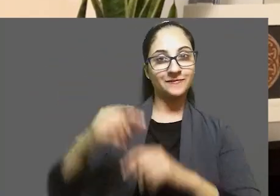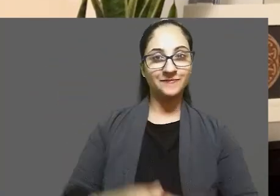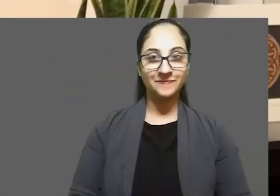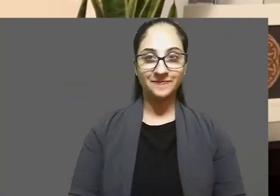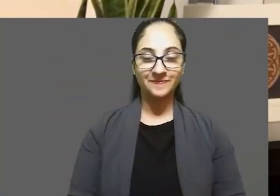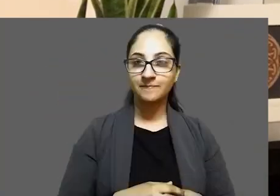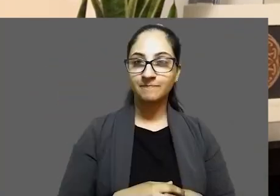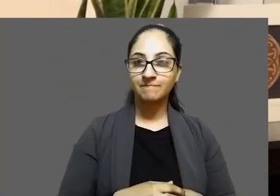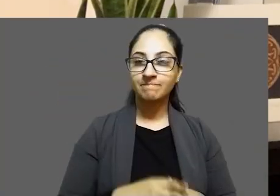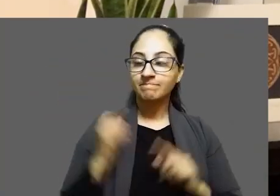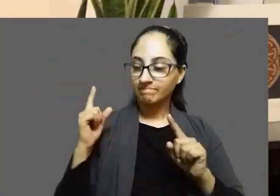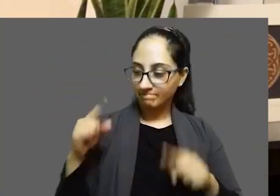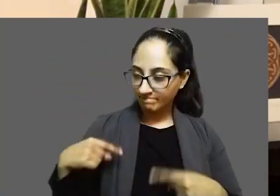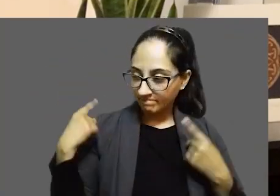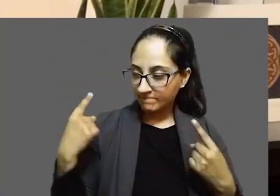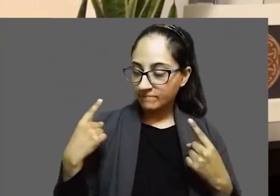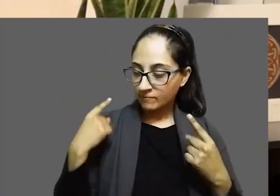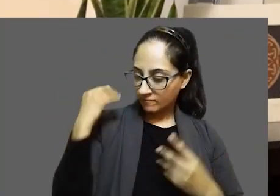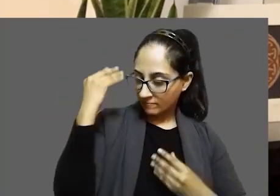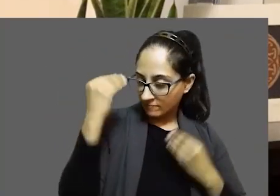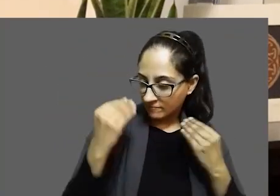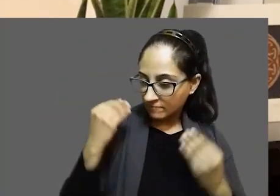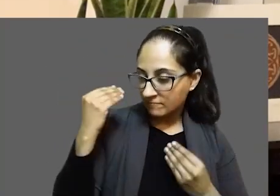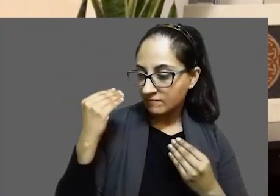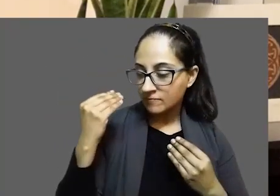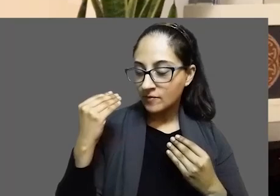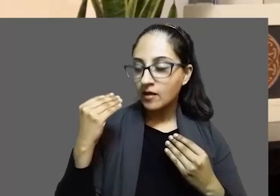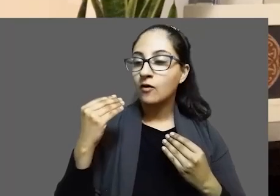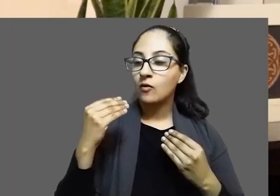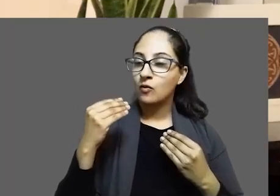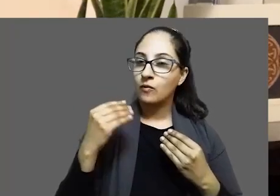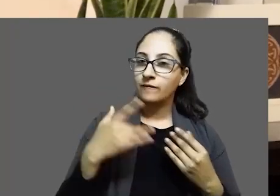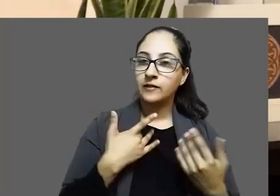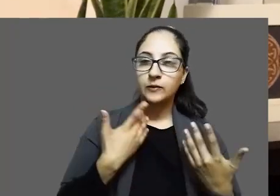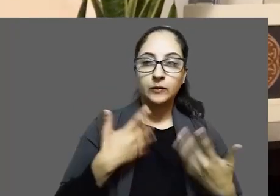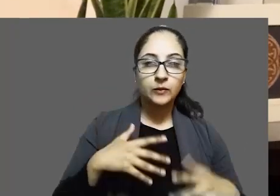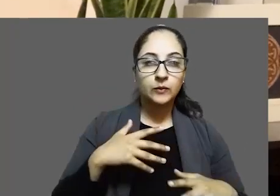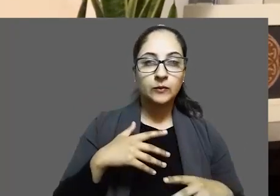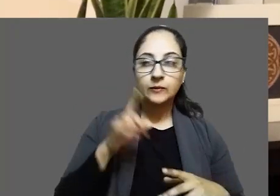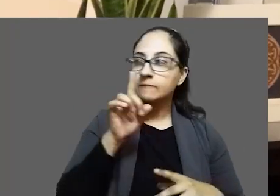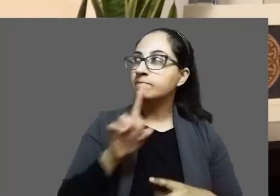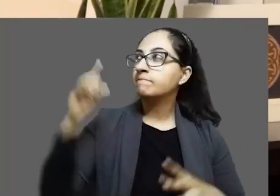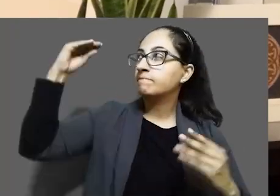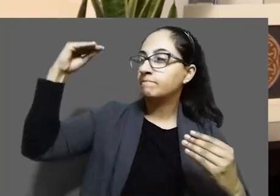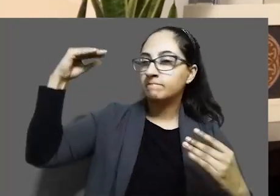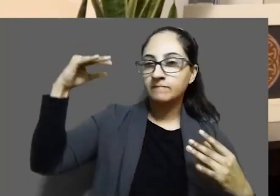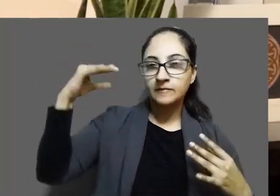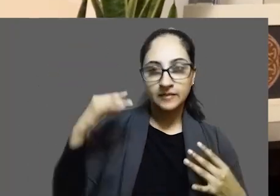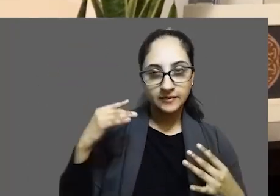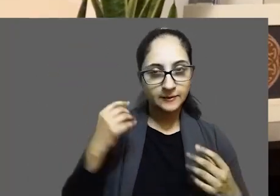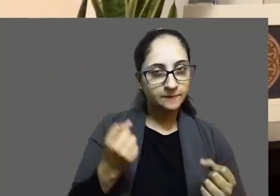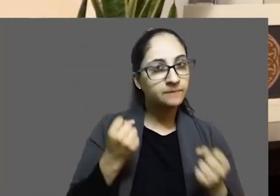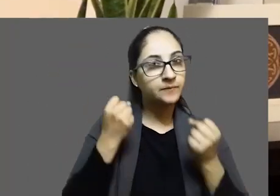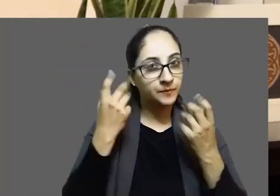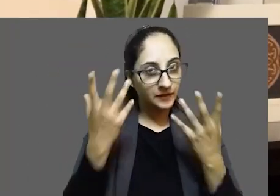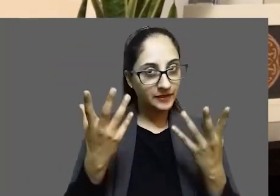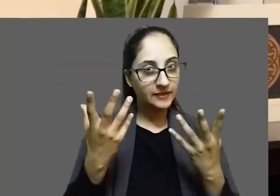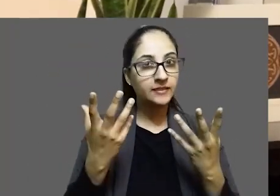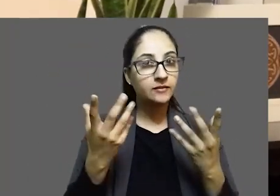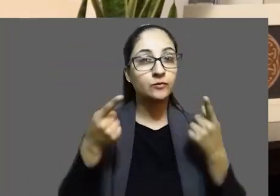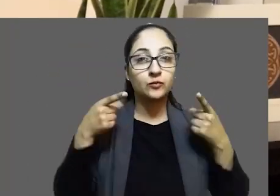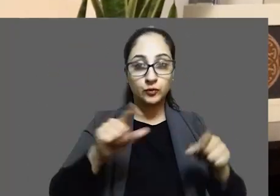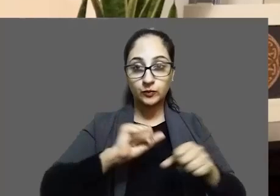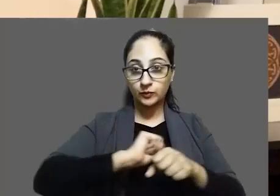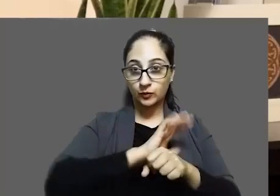reflecting on the many blessings and challenges that have come our way during this pandemic. As a step